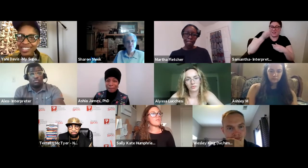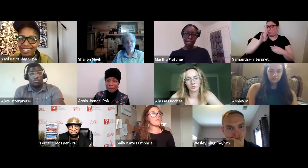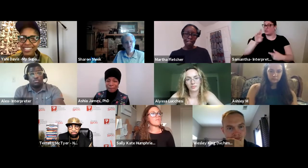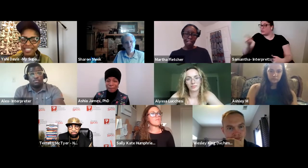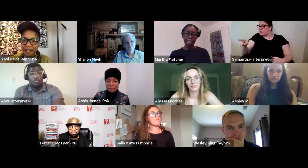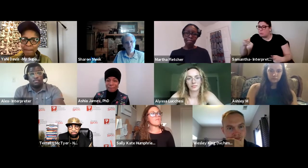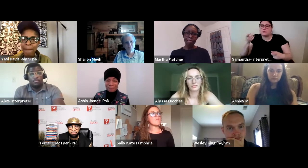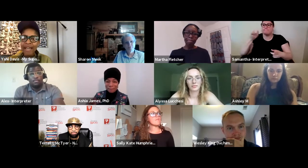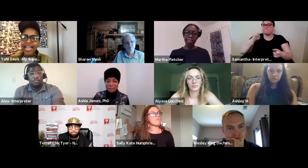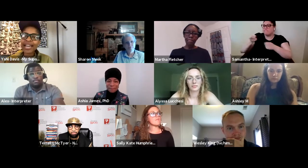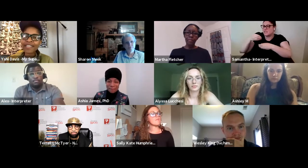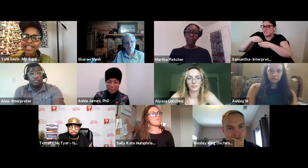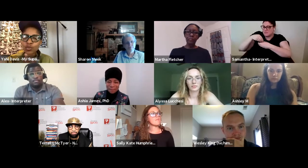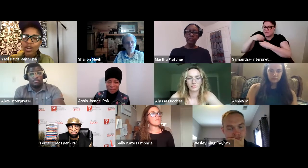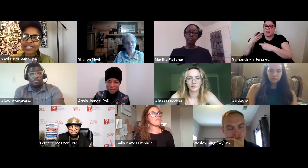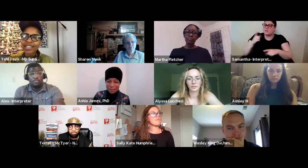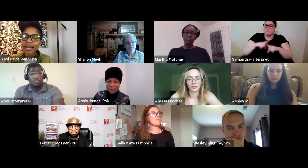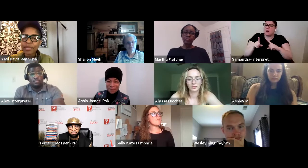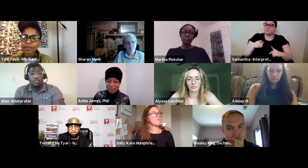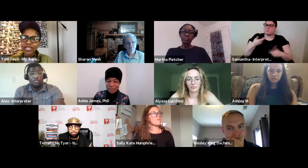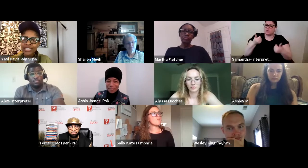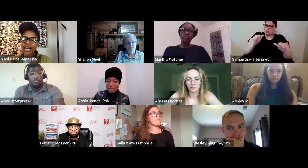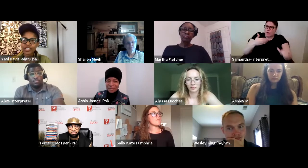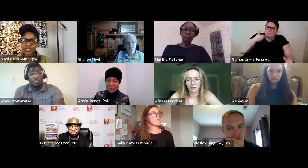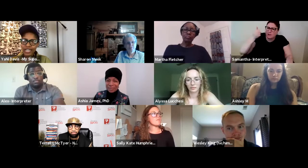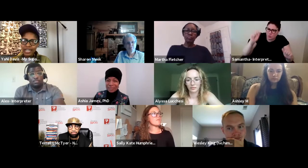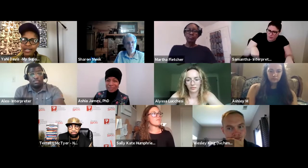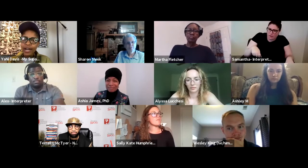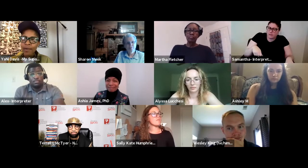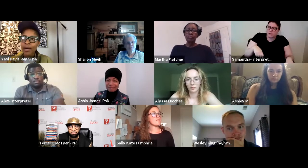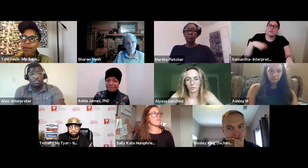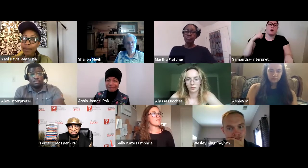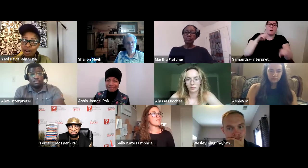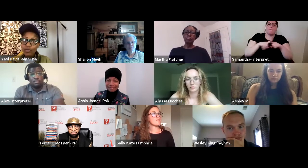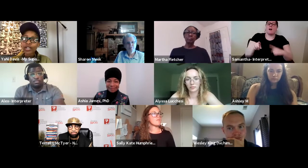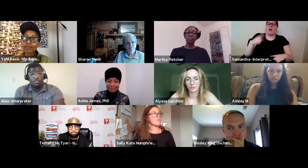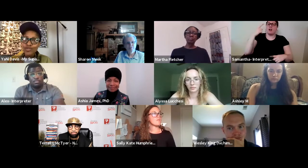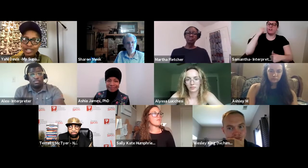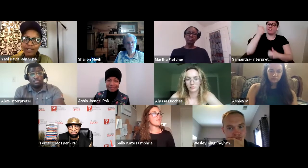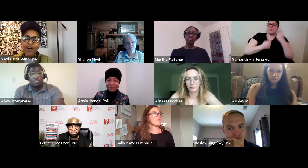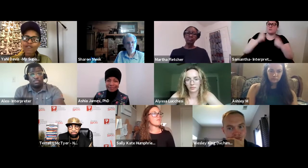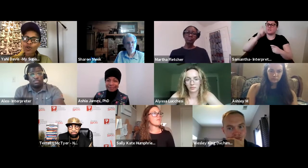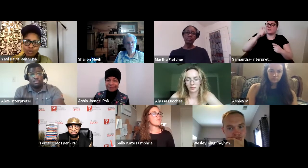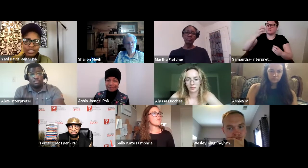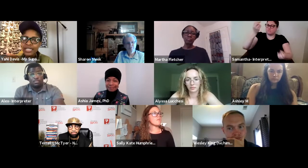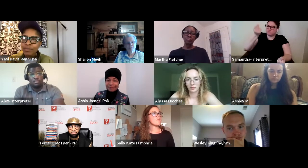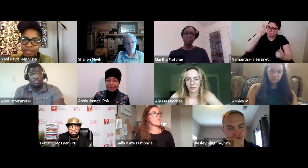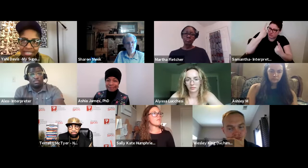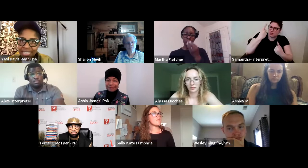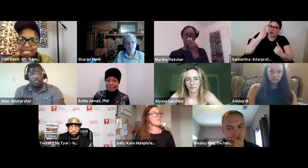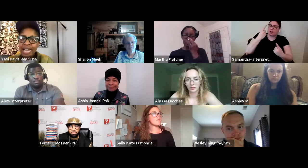that we could. And I think that's one thing that people need to understand about the community, about folks